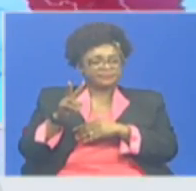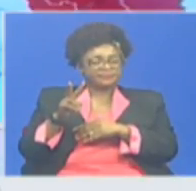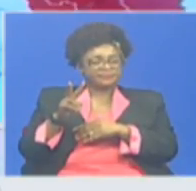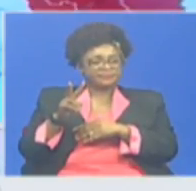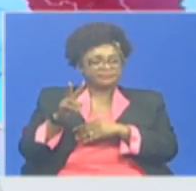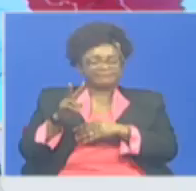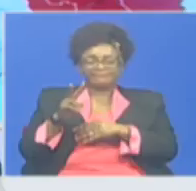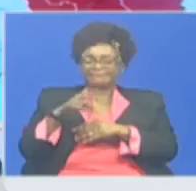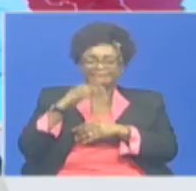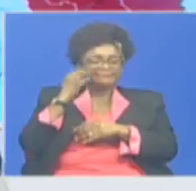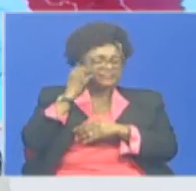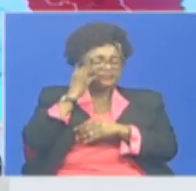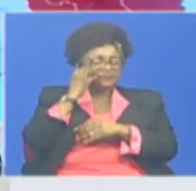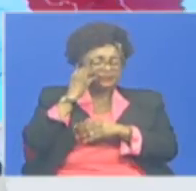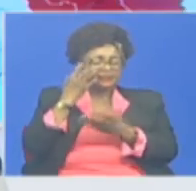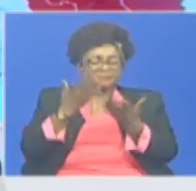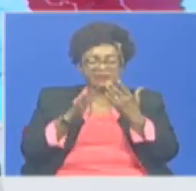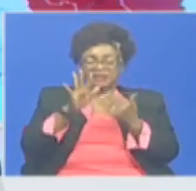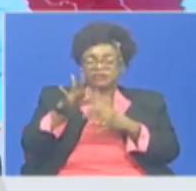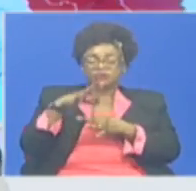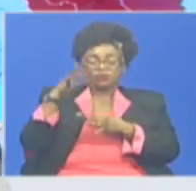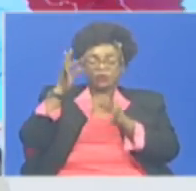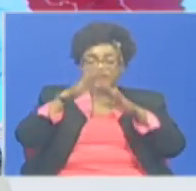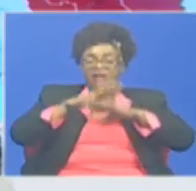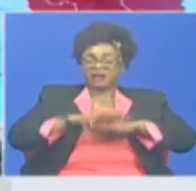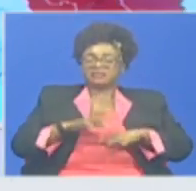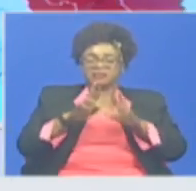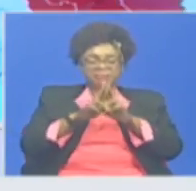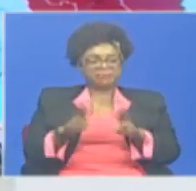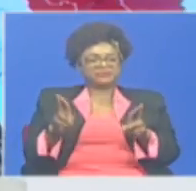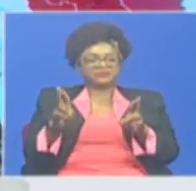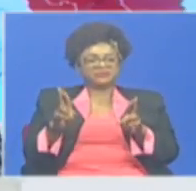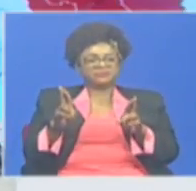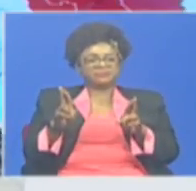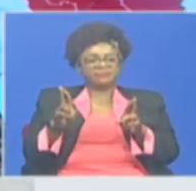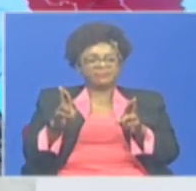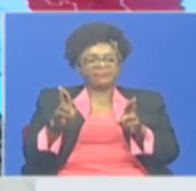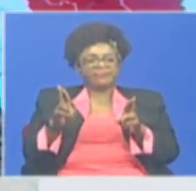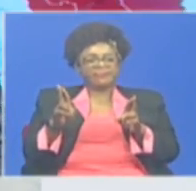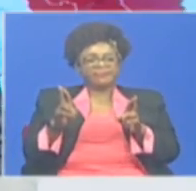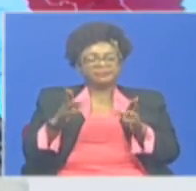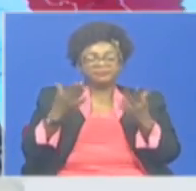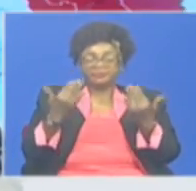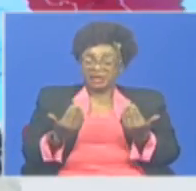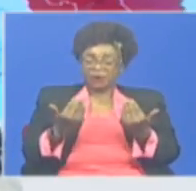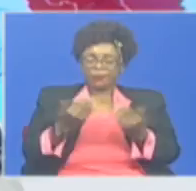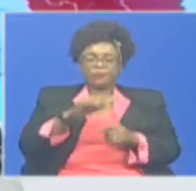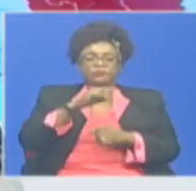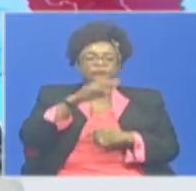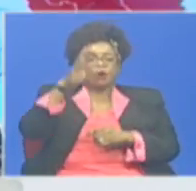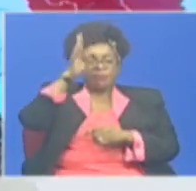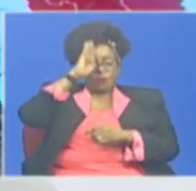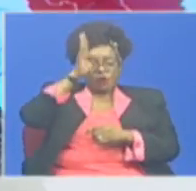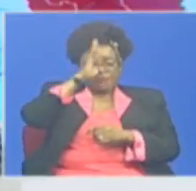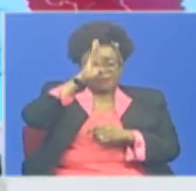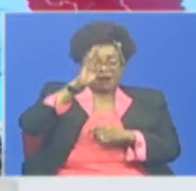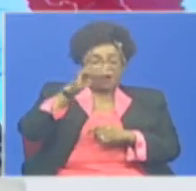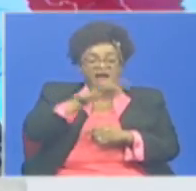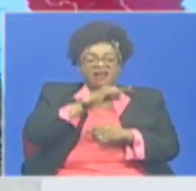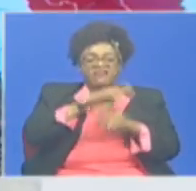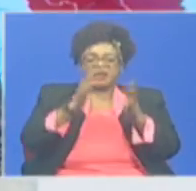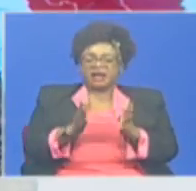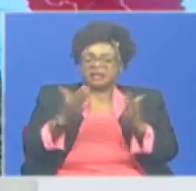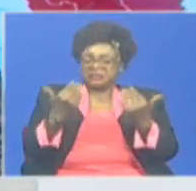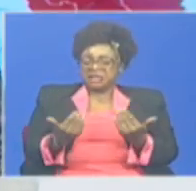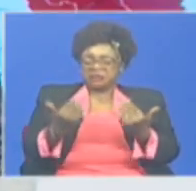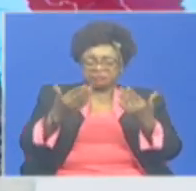Really sad, may his soul rest in peace. Let's take you to Bungoma, where the governor, Wycliffe Wangamati, has now washed his hands of